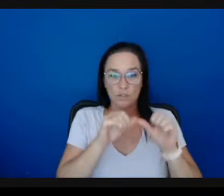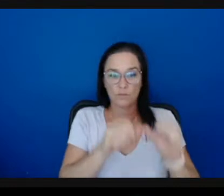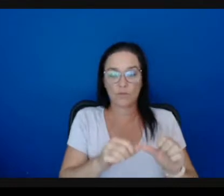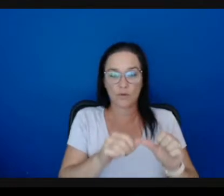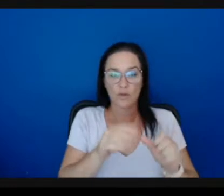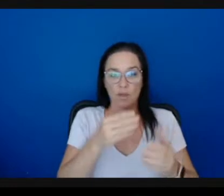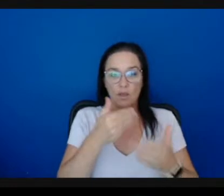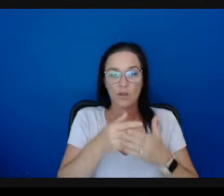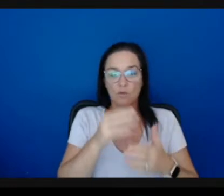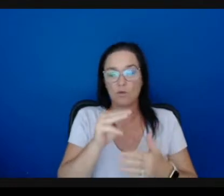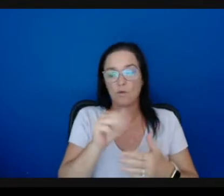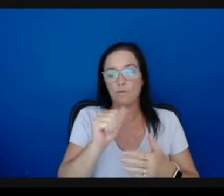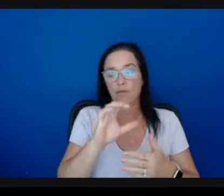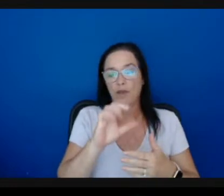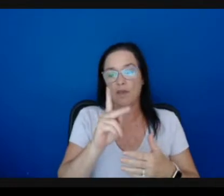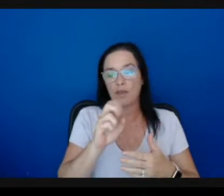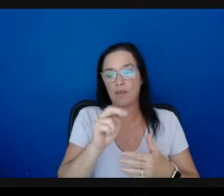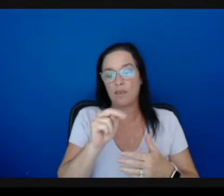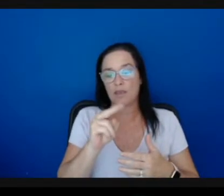Mackenzie Park.